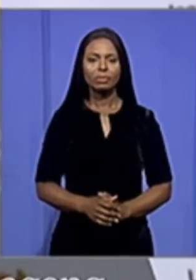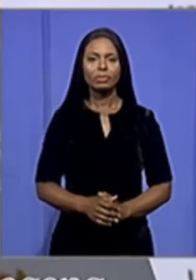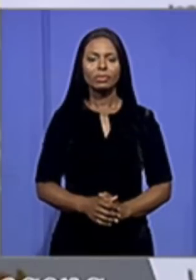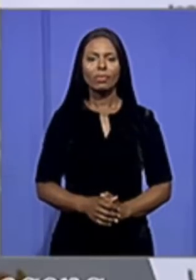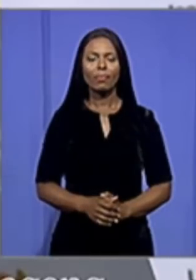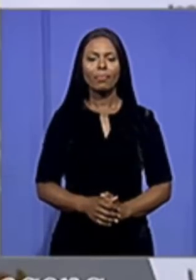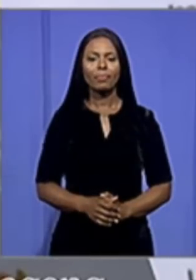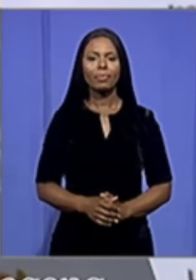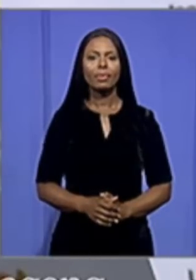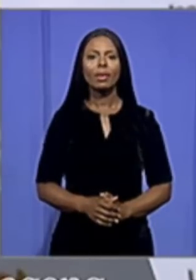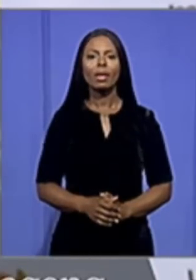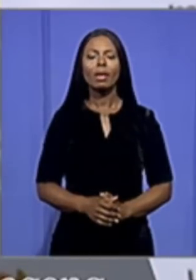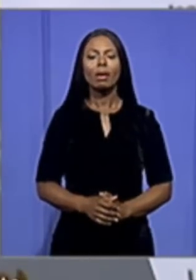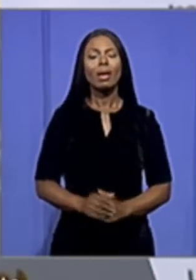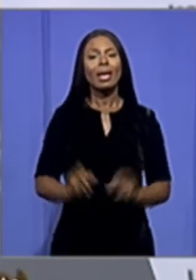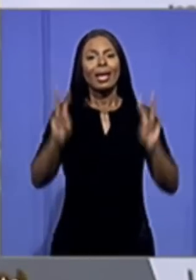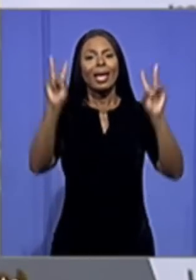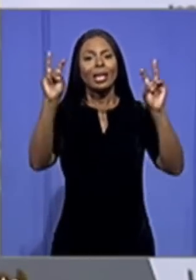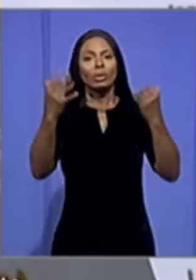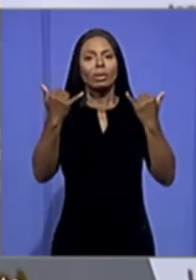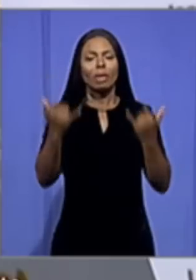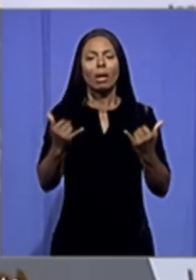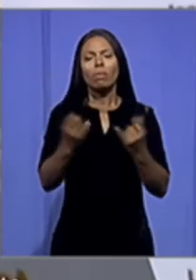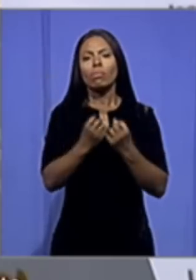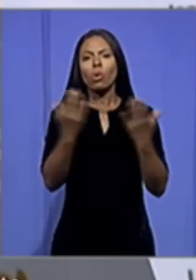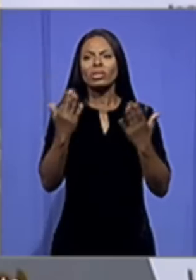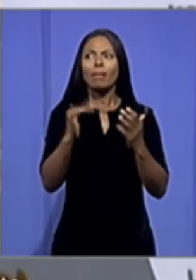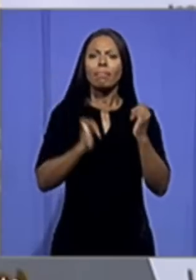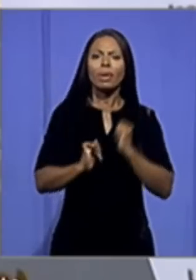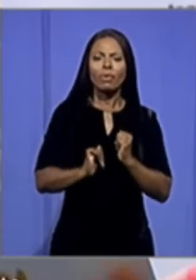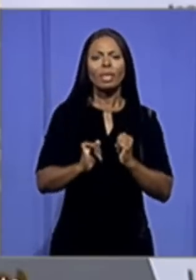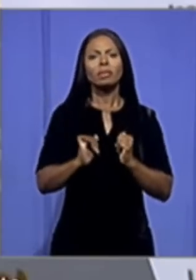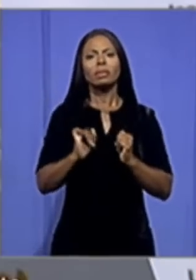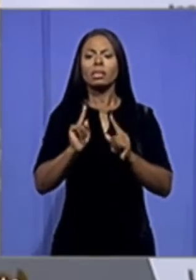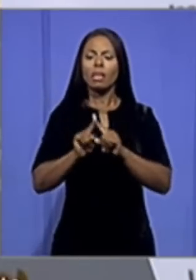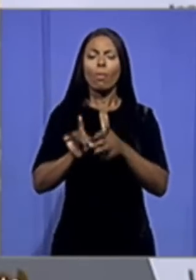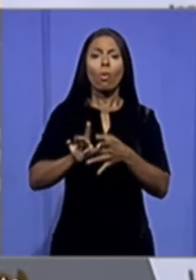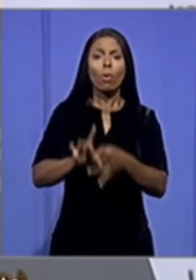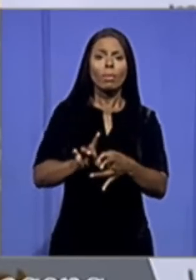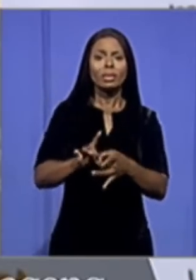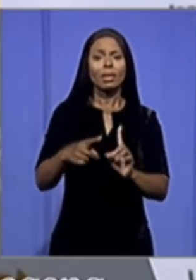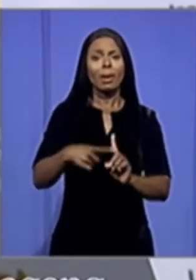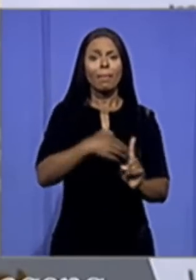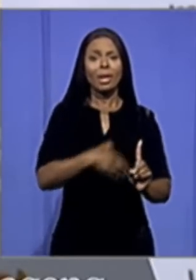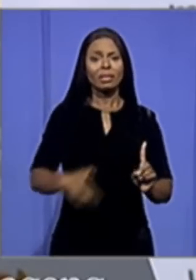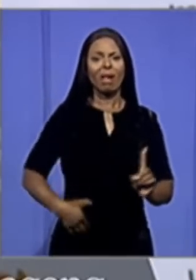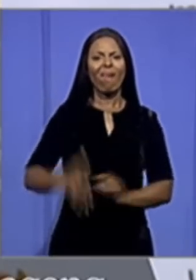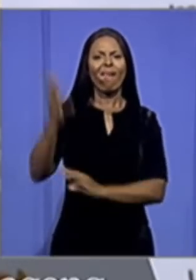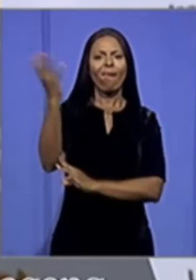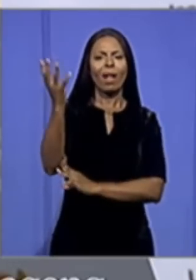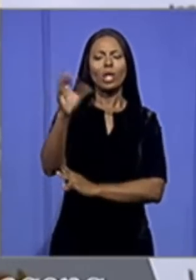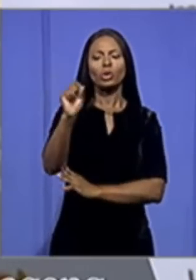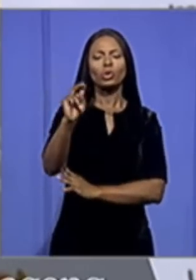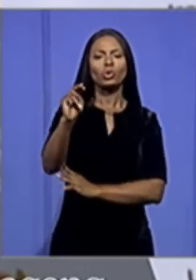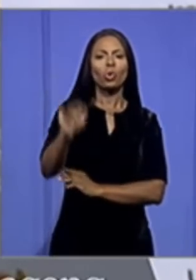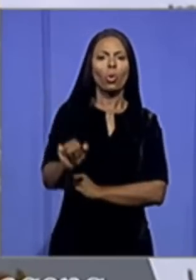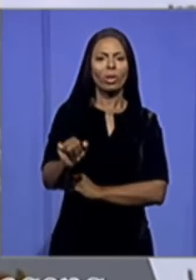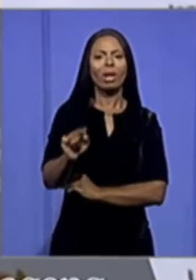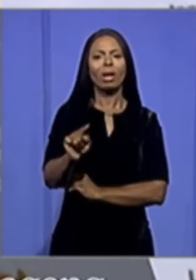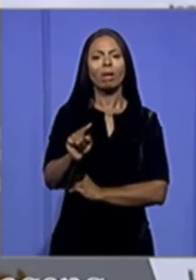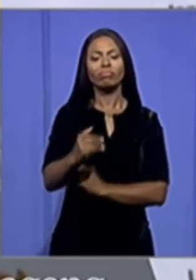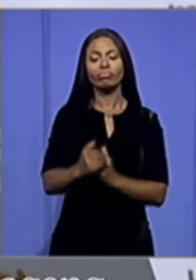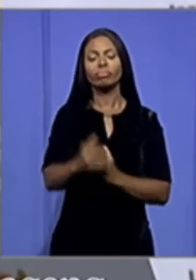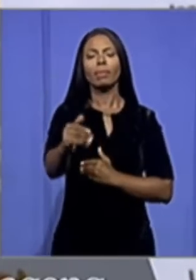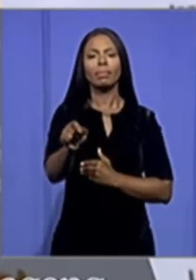The issue of the appraisal of, in terms of our performance and the commitments made, the President will deliver that in SONA. He'll address the nation and